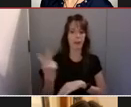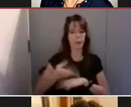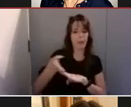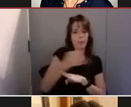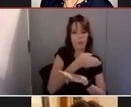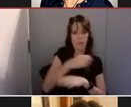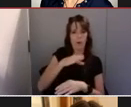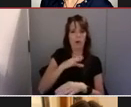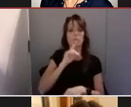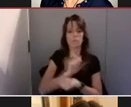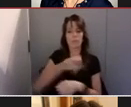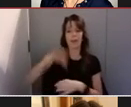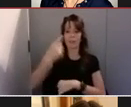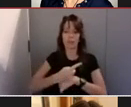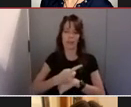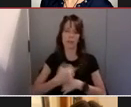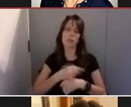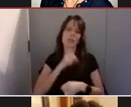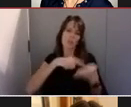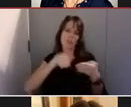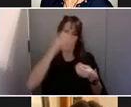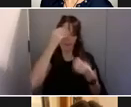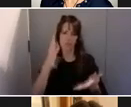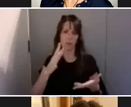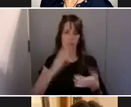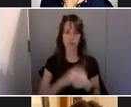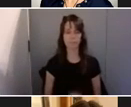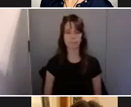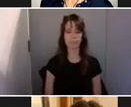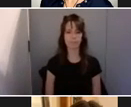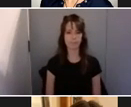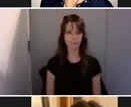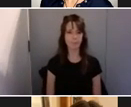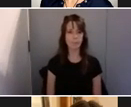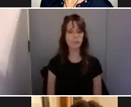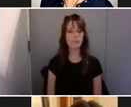advance. So you definitely want to check the information on that.